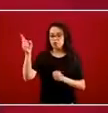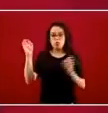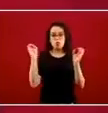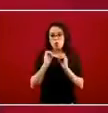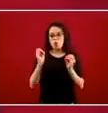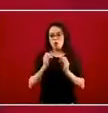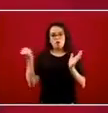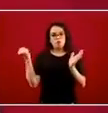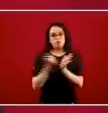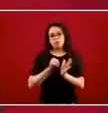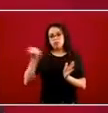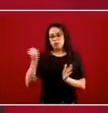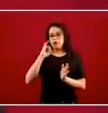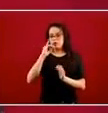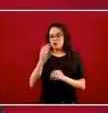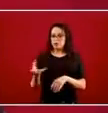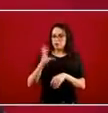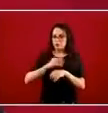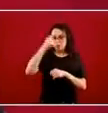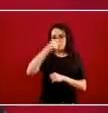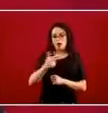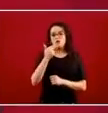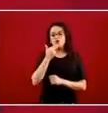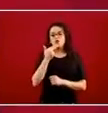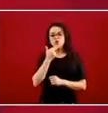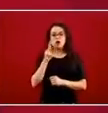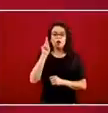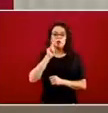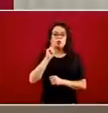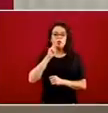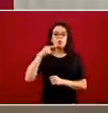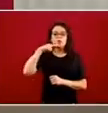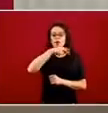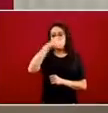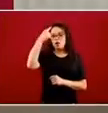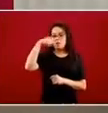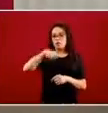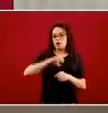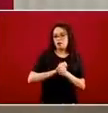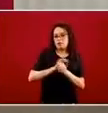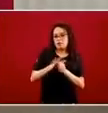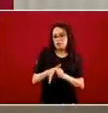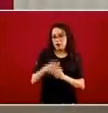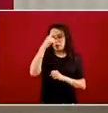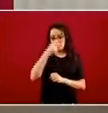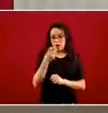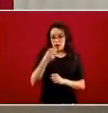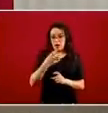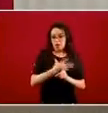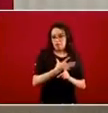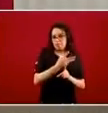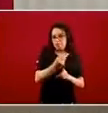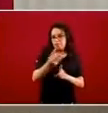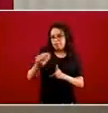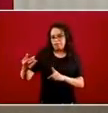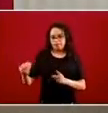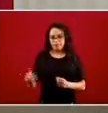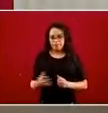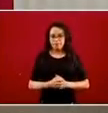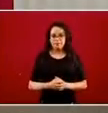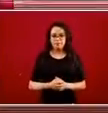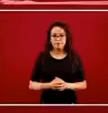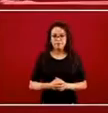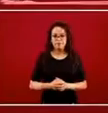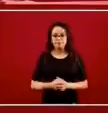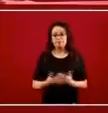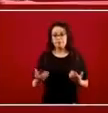not authorized any fast test for COVID-19 for the use in this